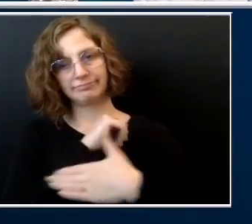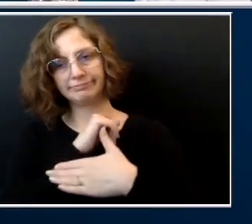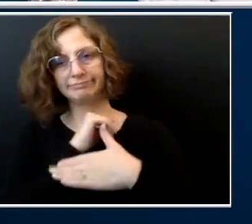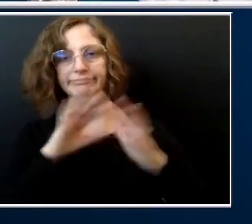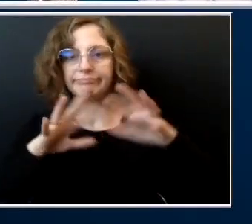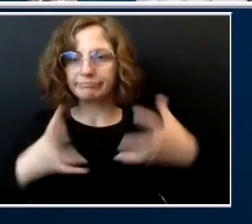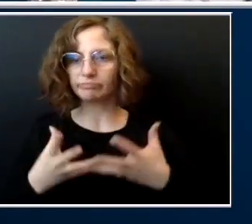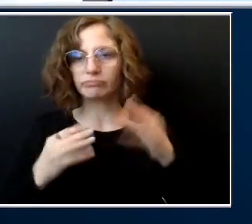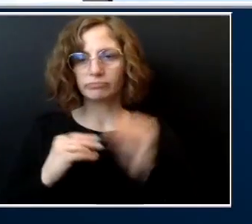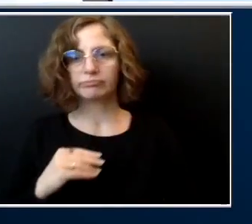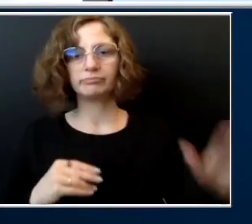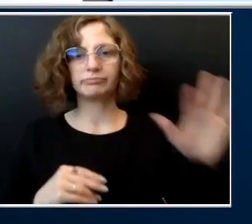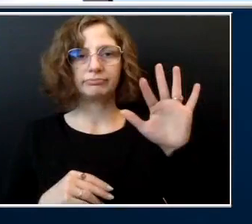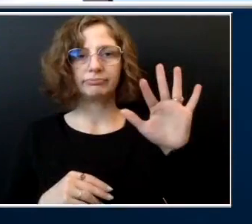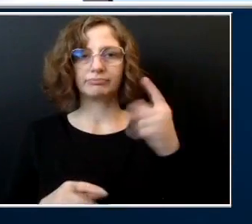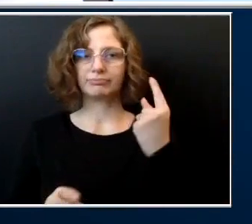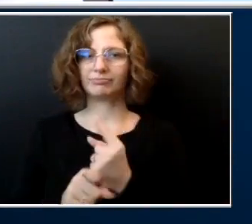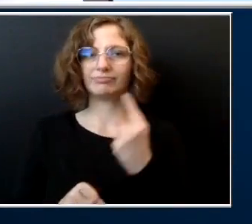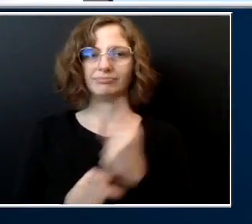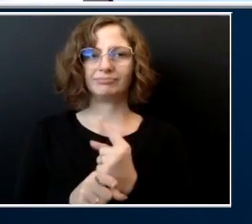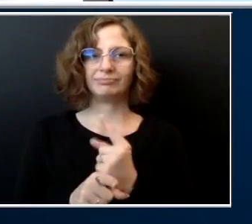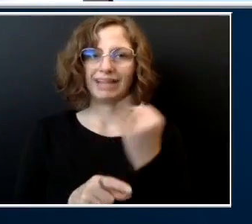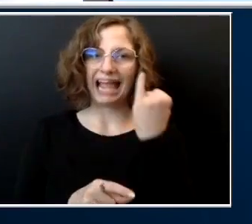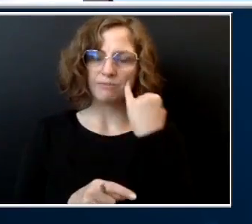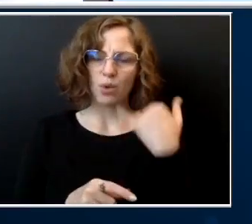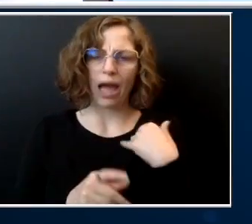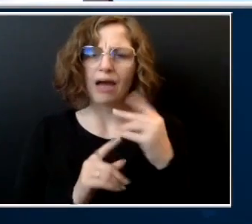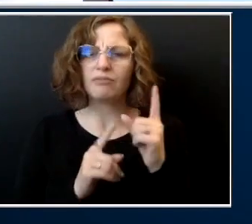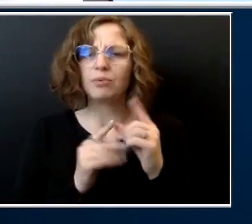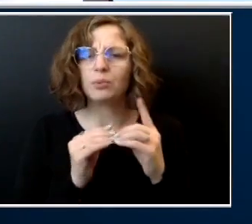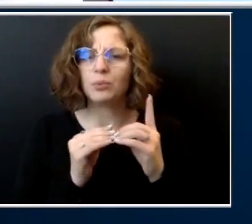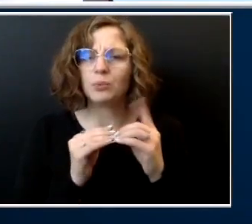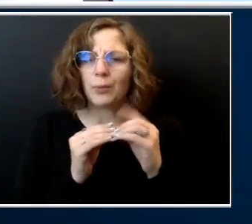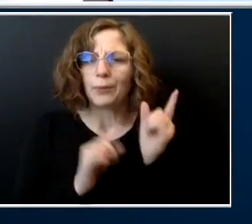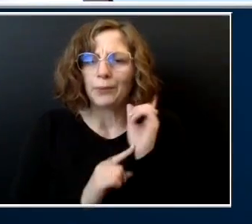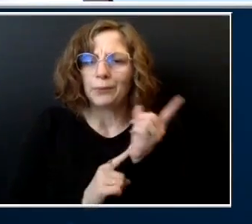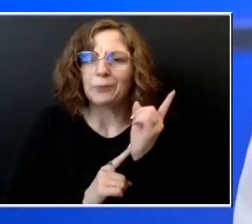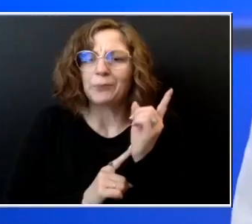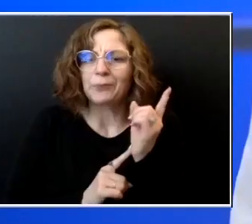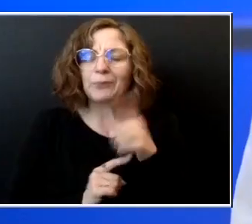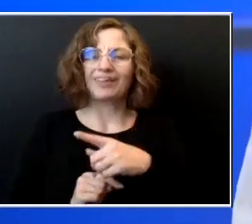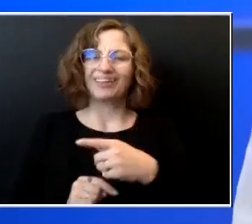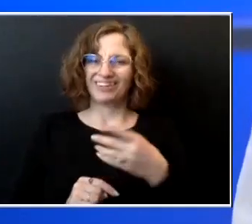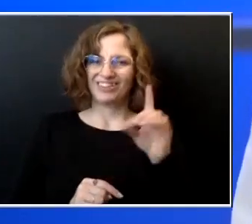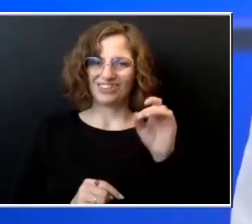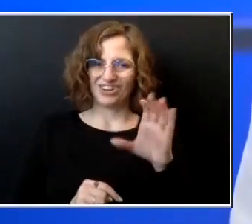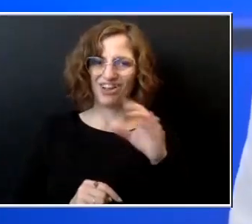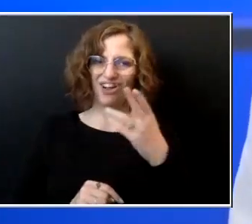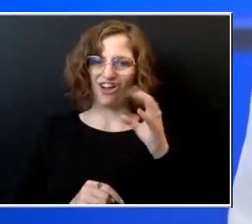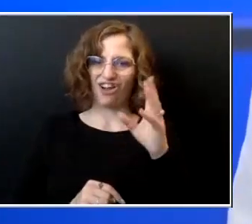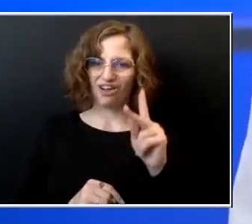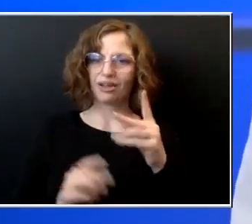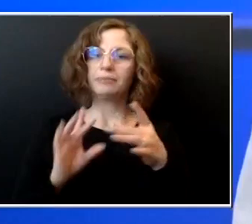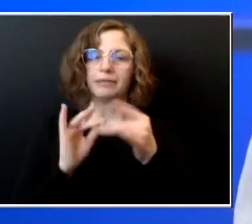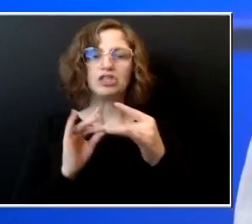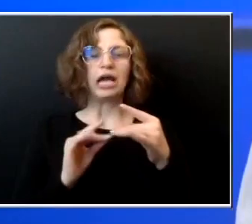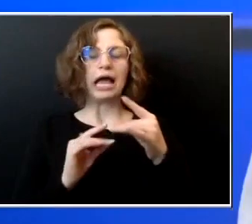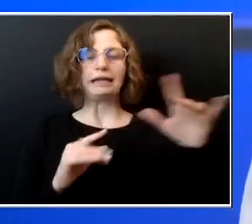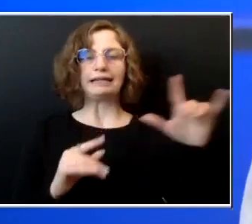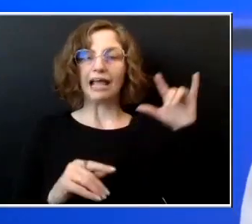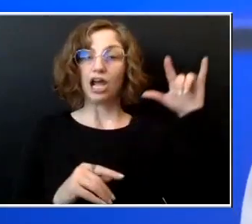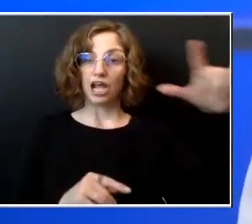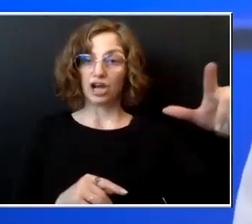exactly. If you have another minute, Dr. Please. Hawkinson brought up the impact of air travel. There's a great historical example of that. I had a slide